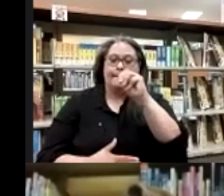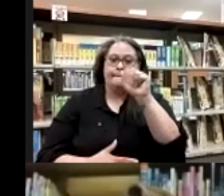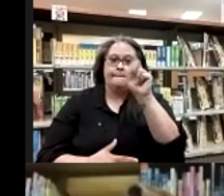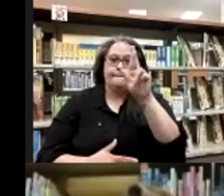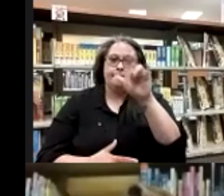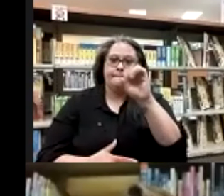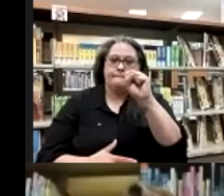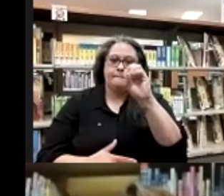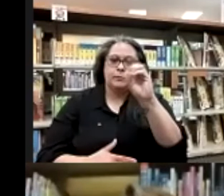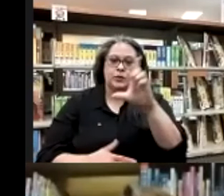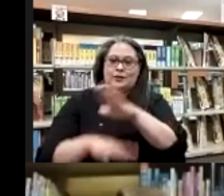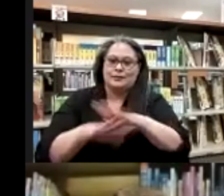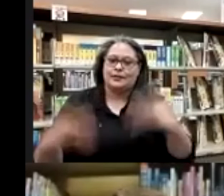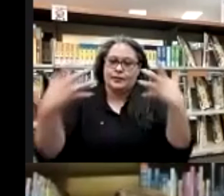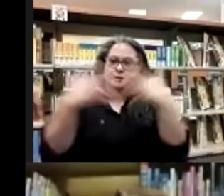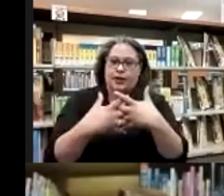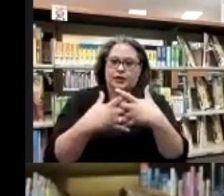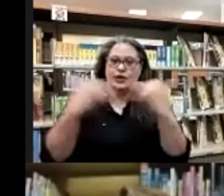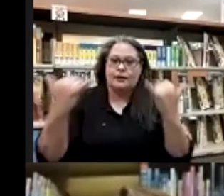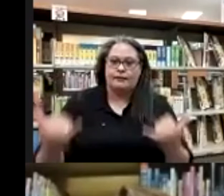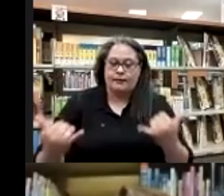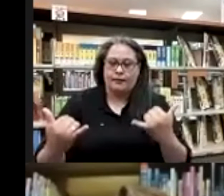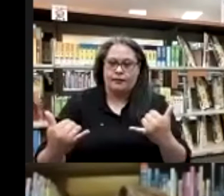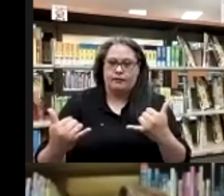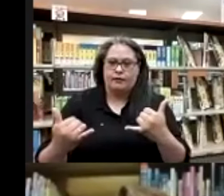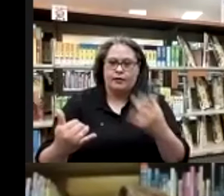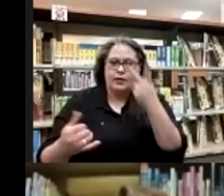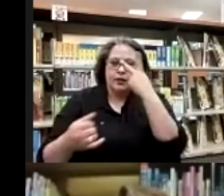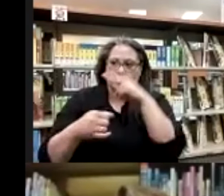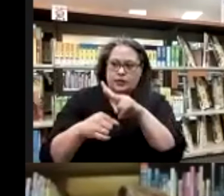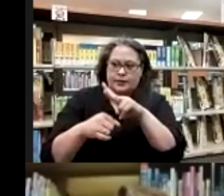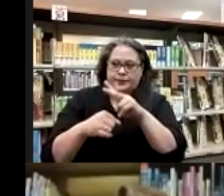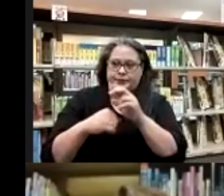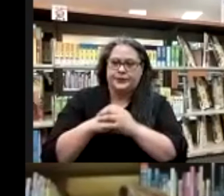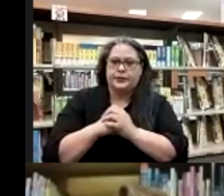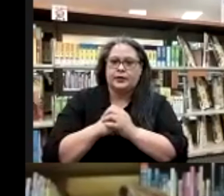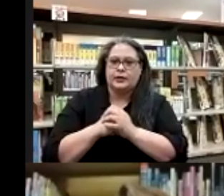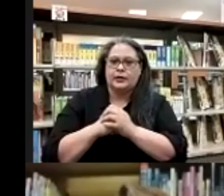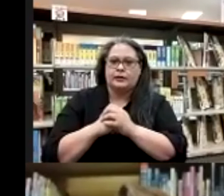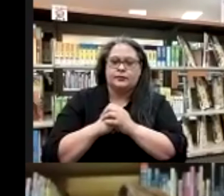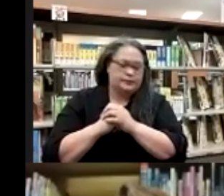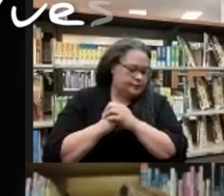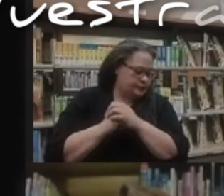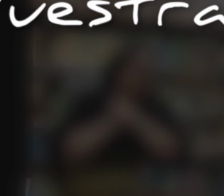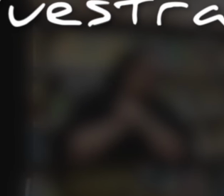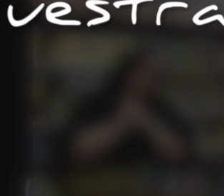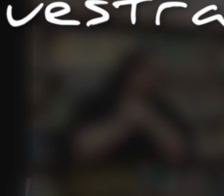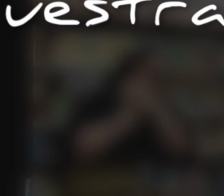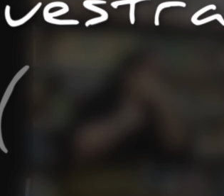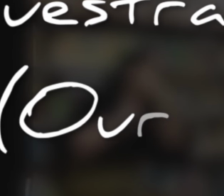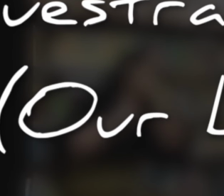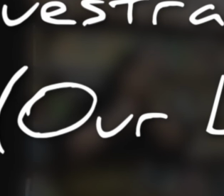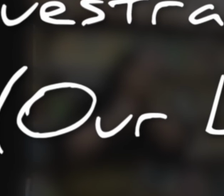Now, let us take a look at this work of art. The name of the artist is Graciela Iturbide, and the